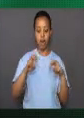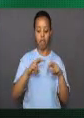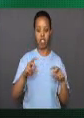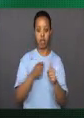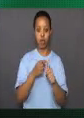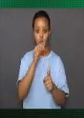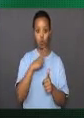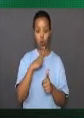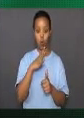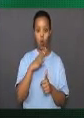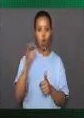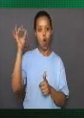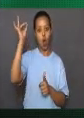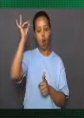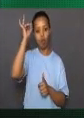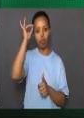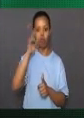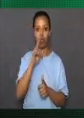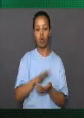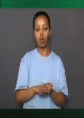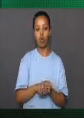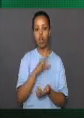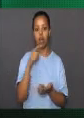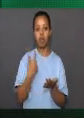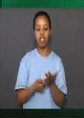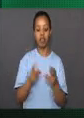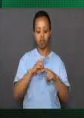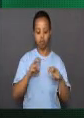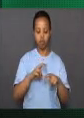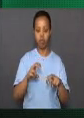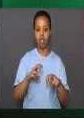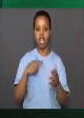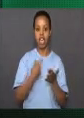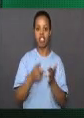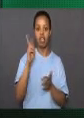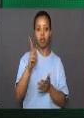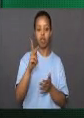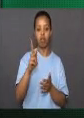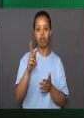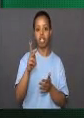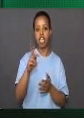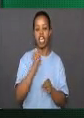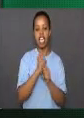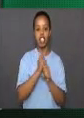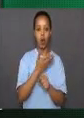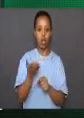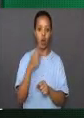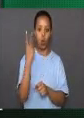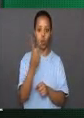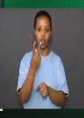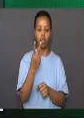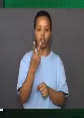Mendel. Through experiments with pea plants, he deduced the 2